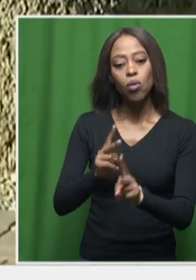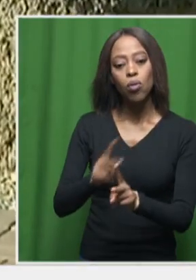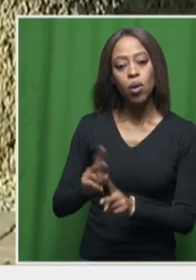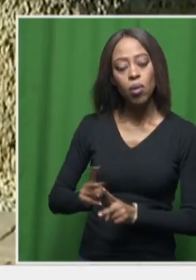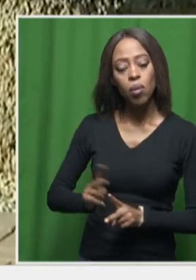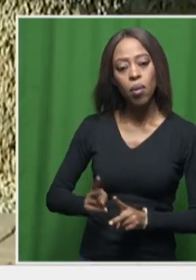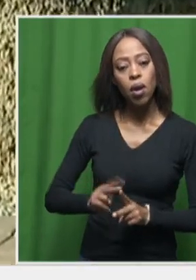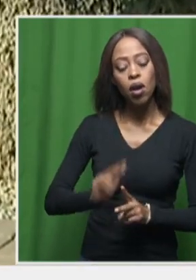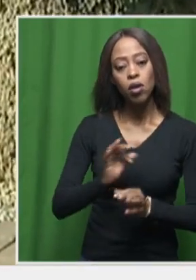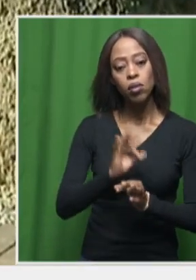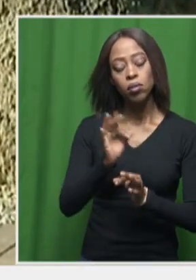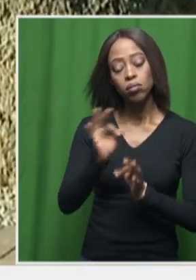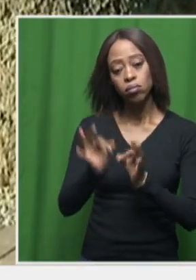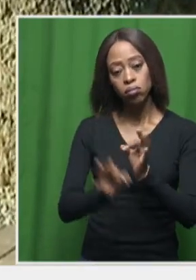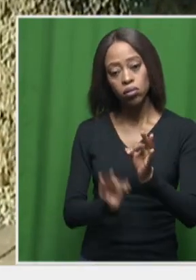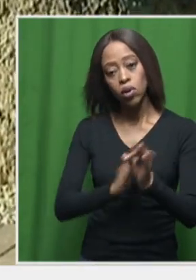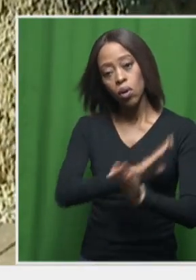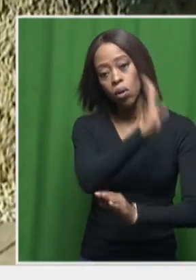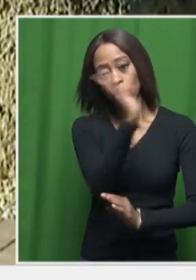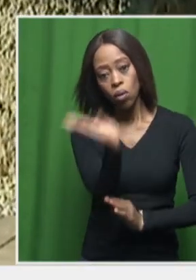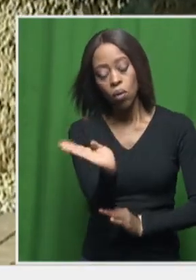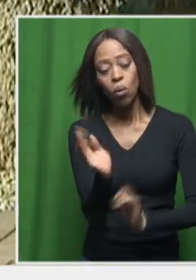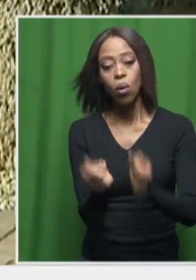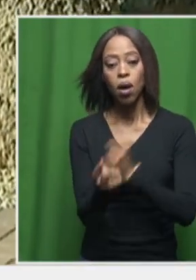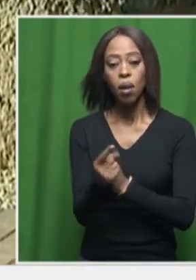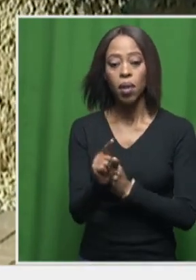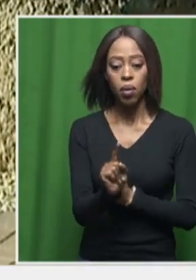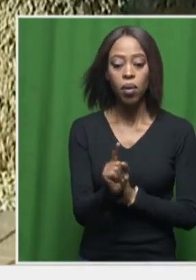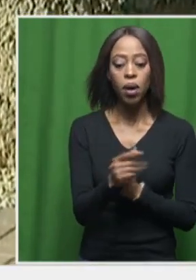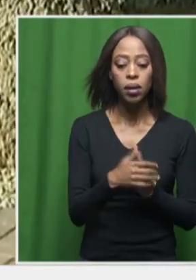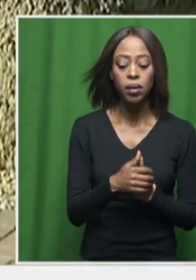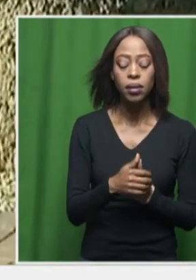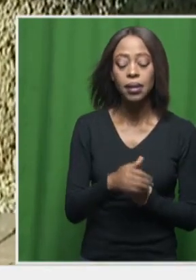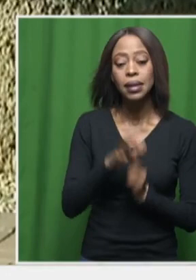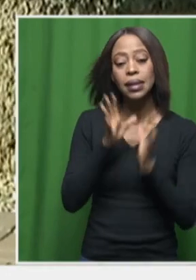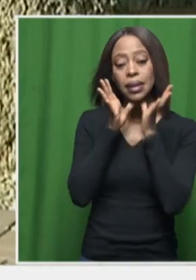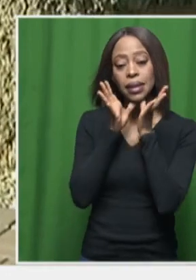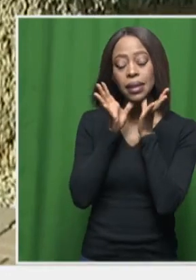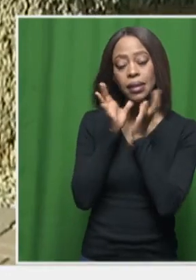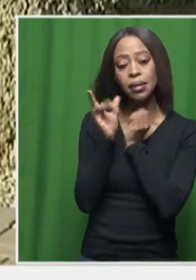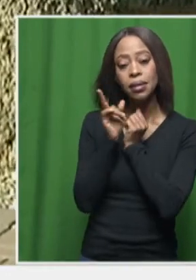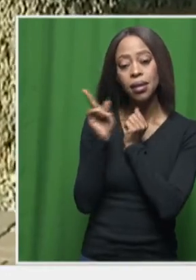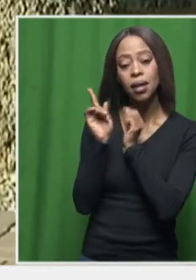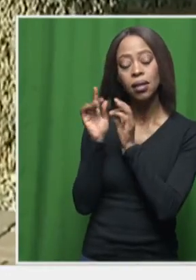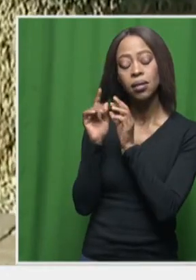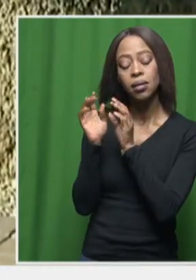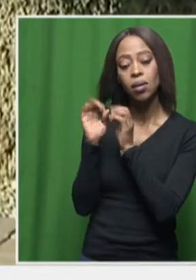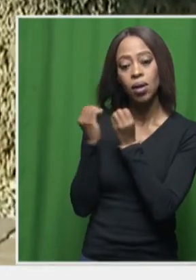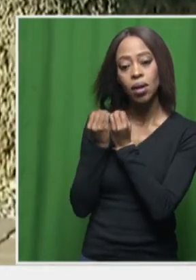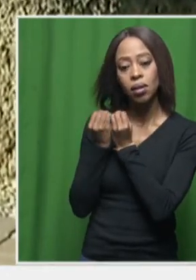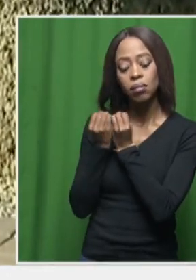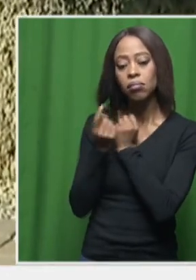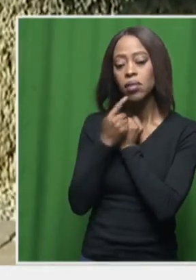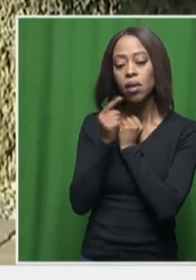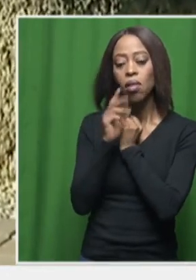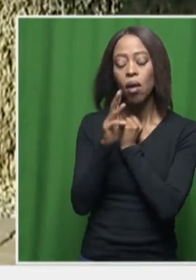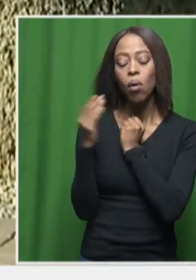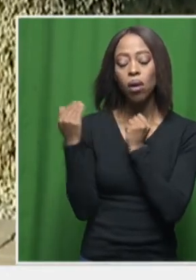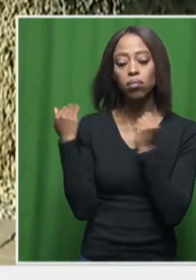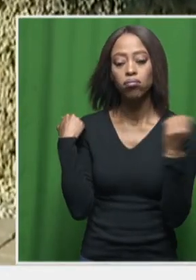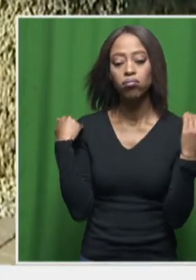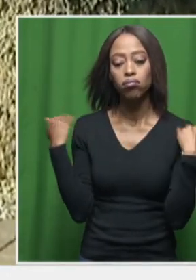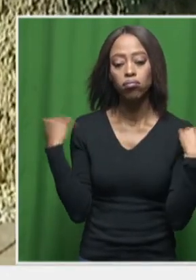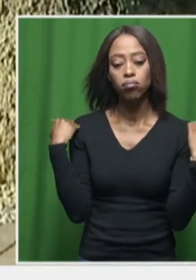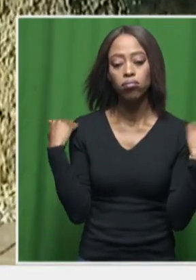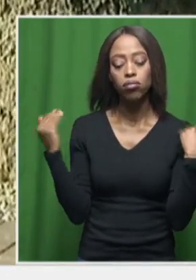for the coming day that will transpire. The Red Berets, economic freedom fighters, have already threatened to disrupt this evening's